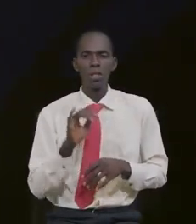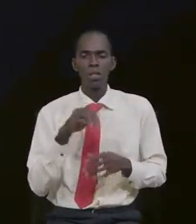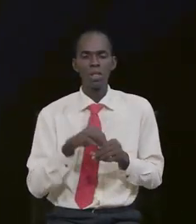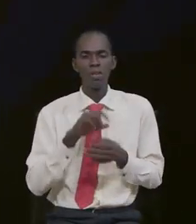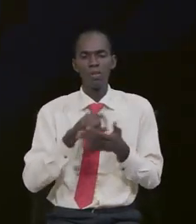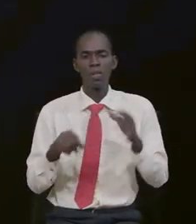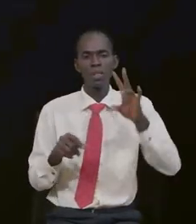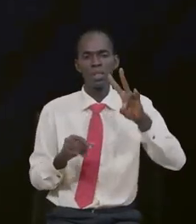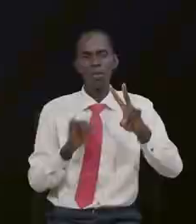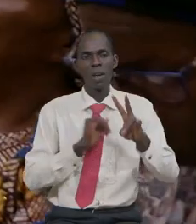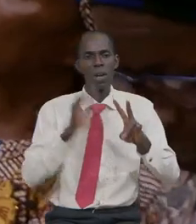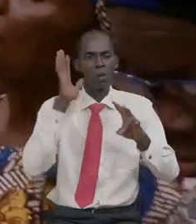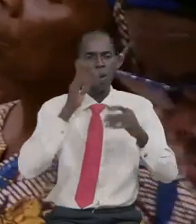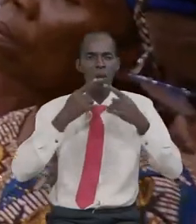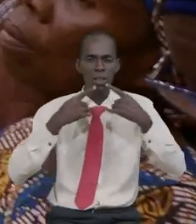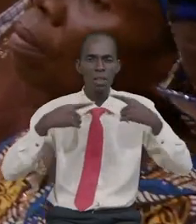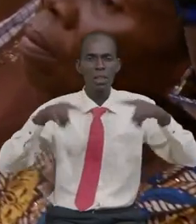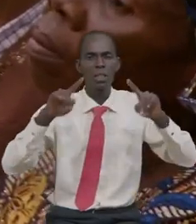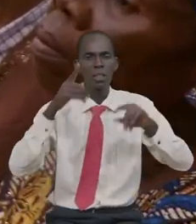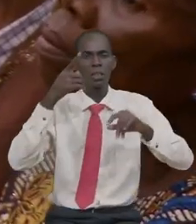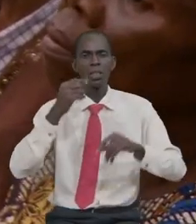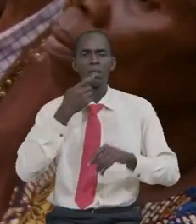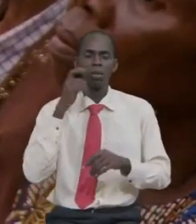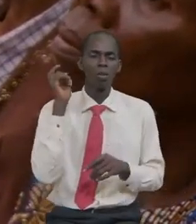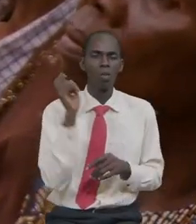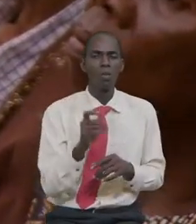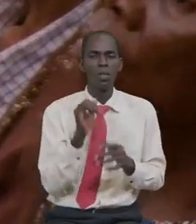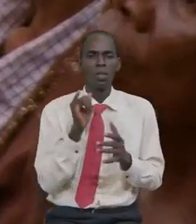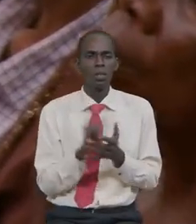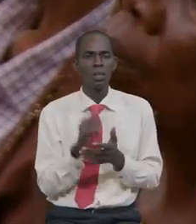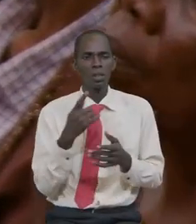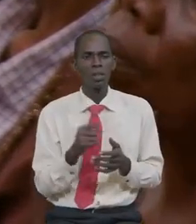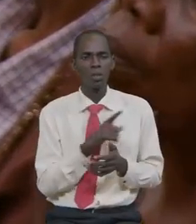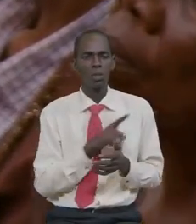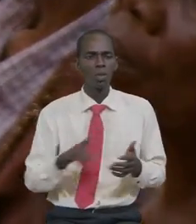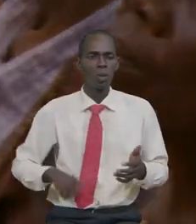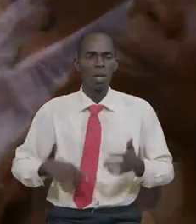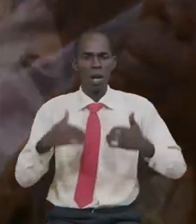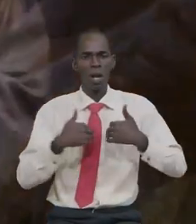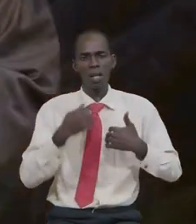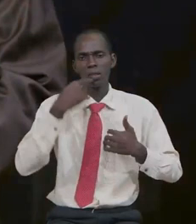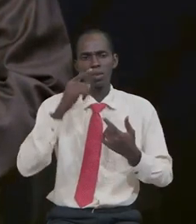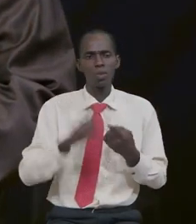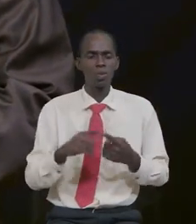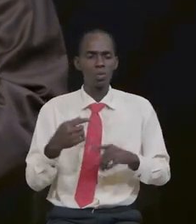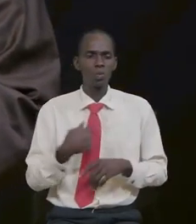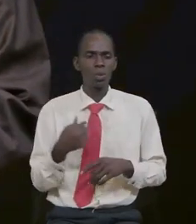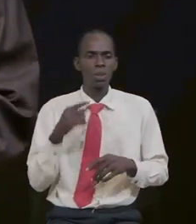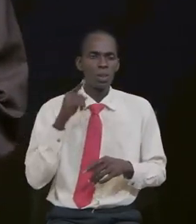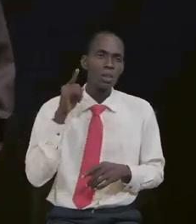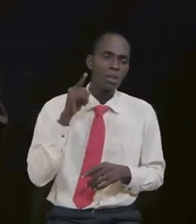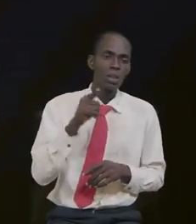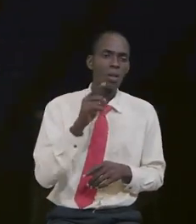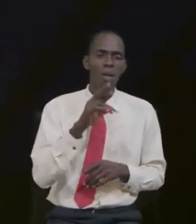says, I will declare the decree. The decree, the Lord has said unto me, thou art my